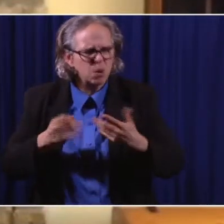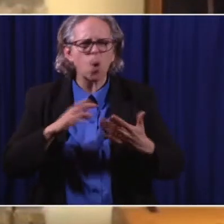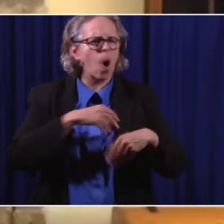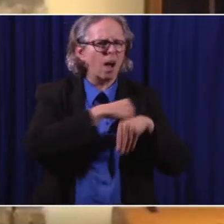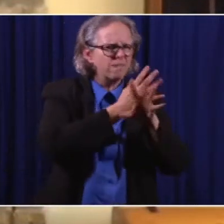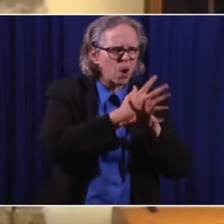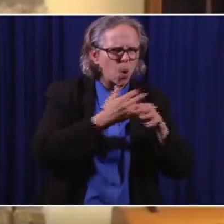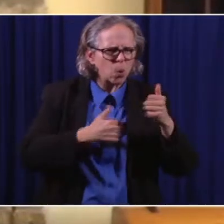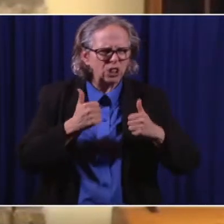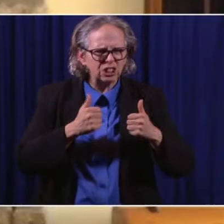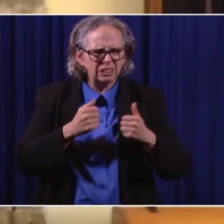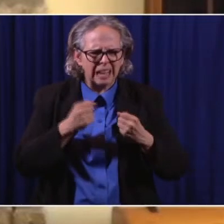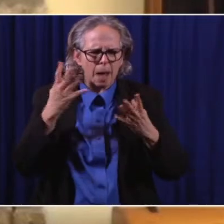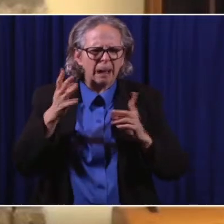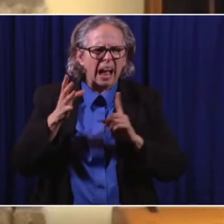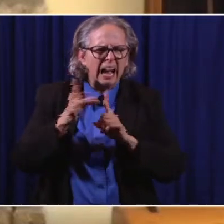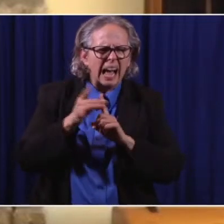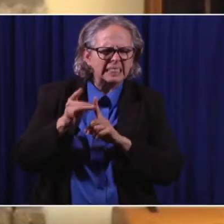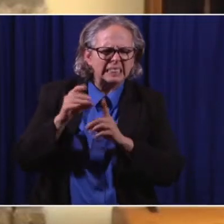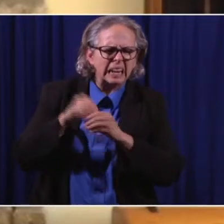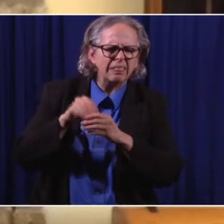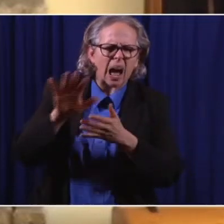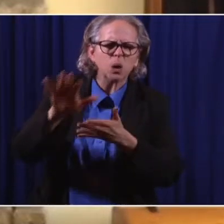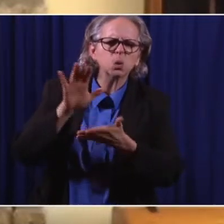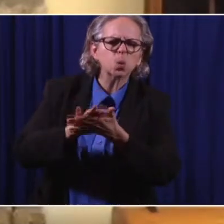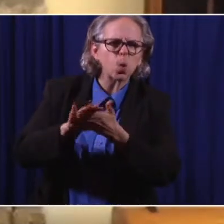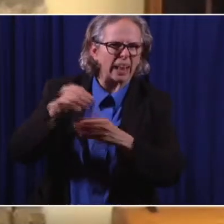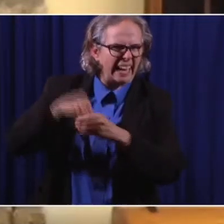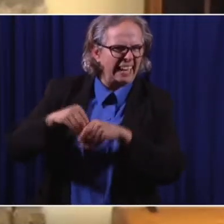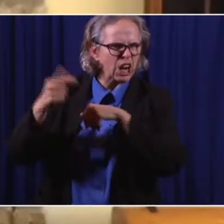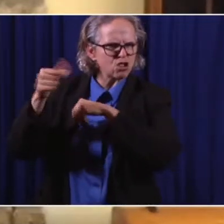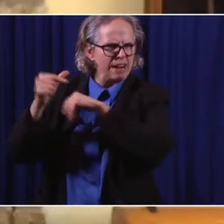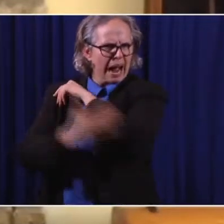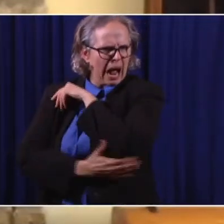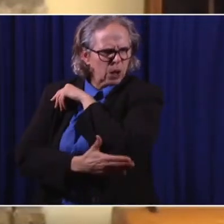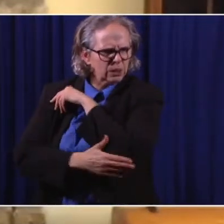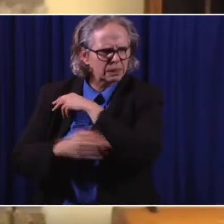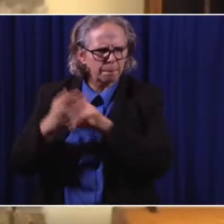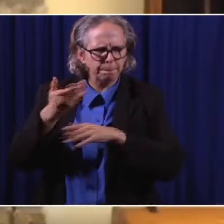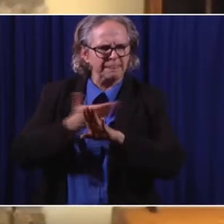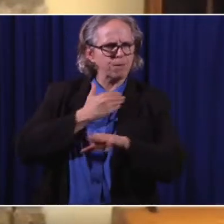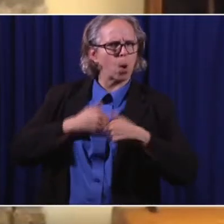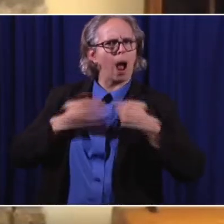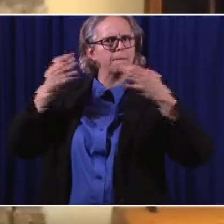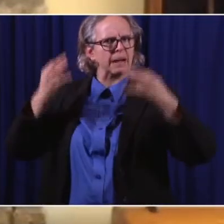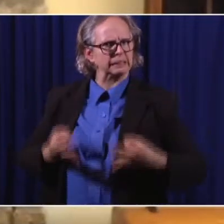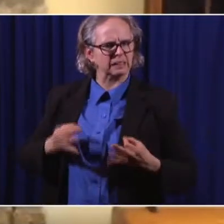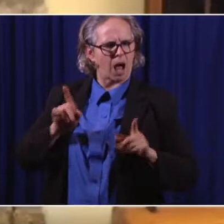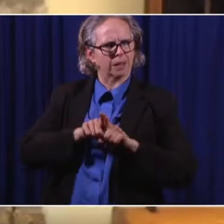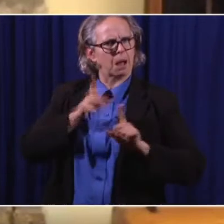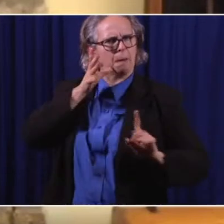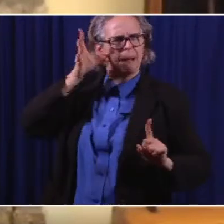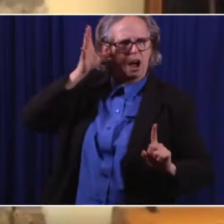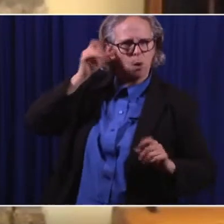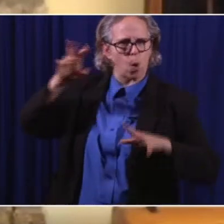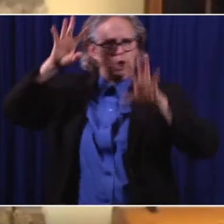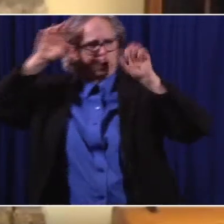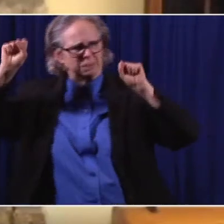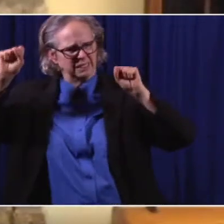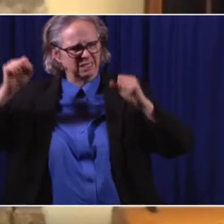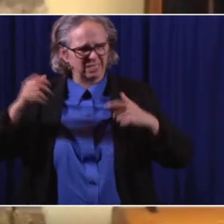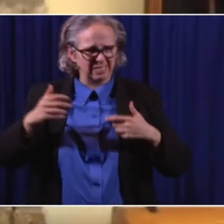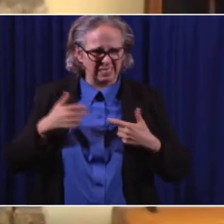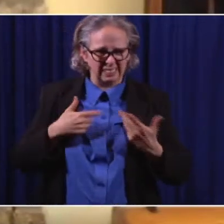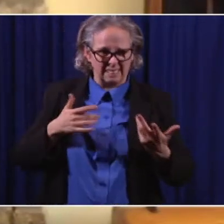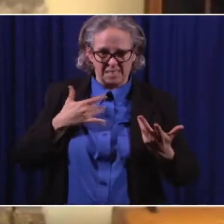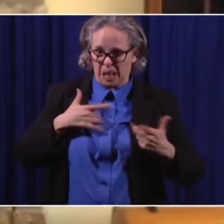What's going on in my school itself. If you're in a big county, if you're in a Franklin County or Cuyahoga